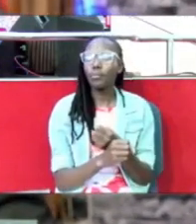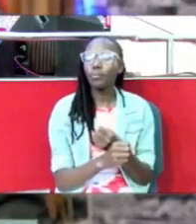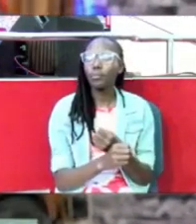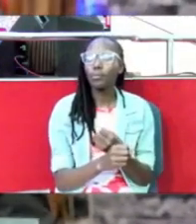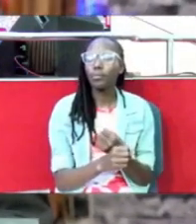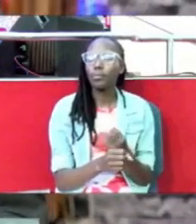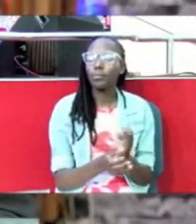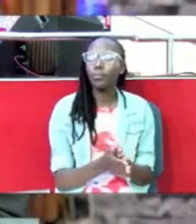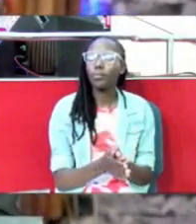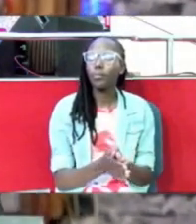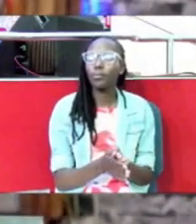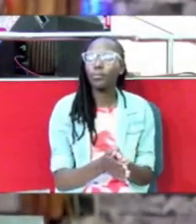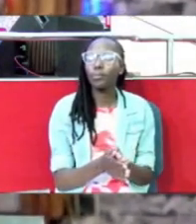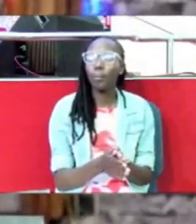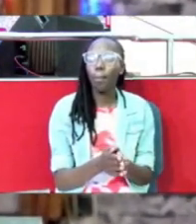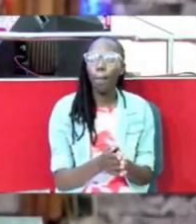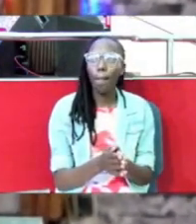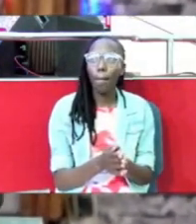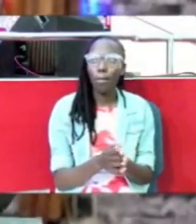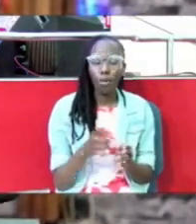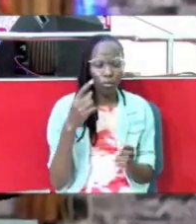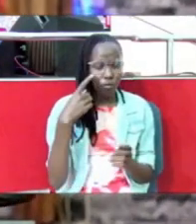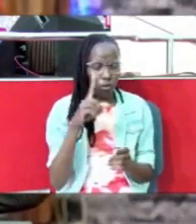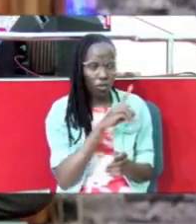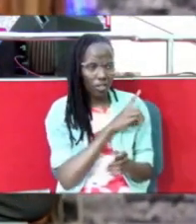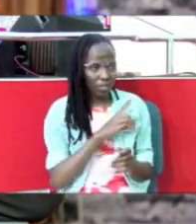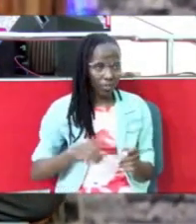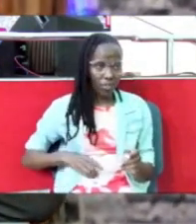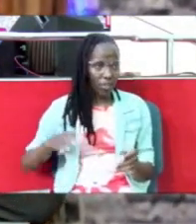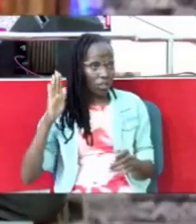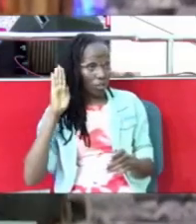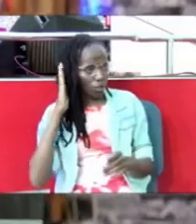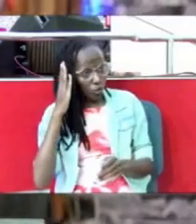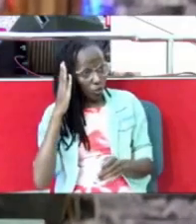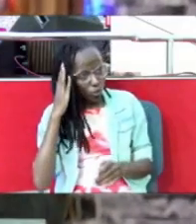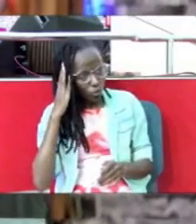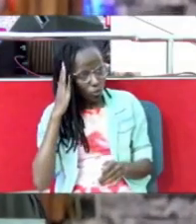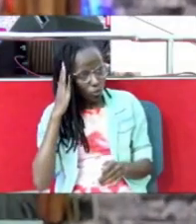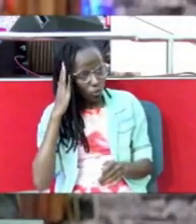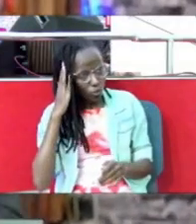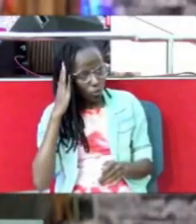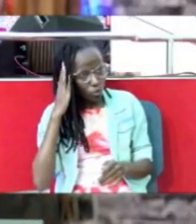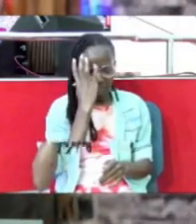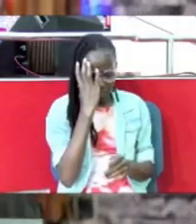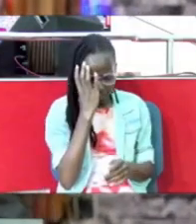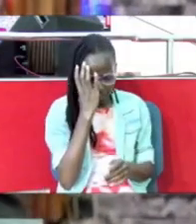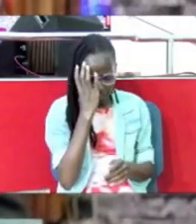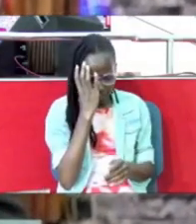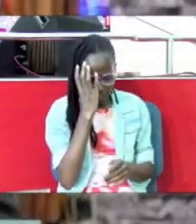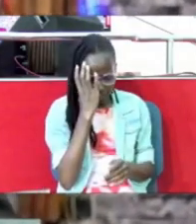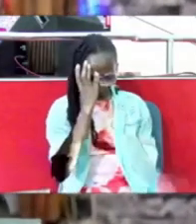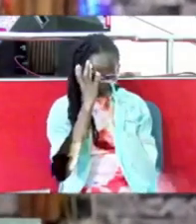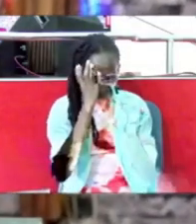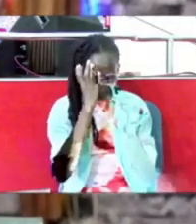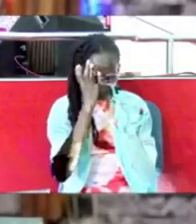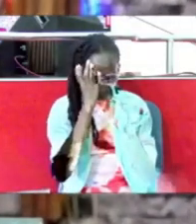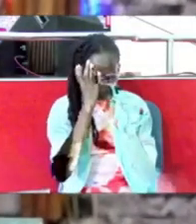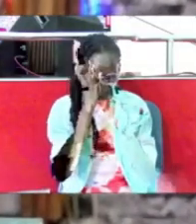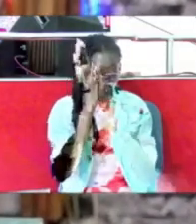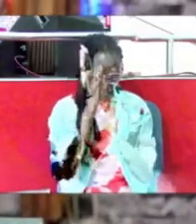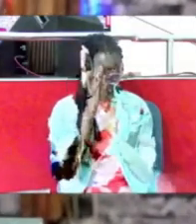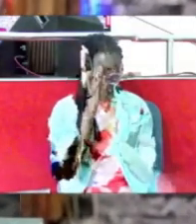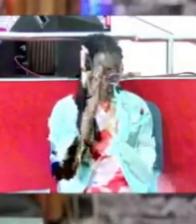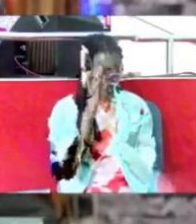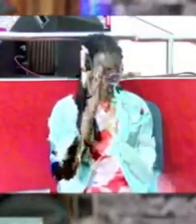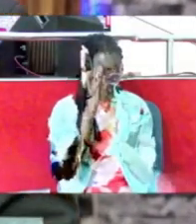wa jeshi la Mungu. For he knew that Israel remains the Lord's special treasure or treasured possession. Alikuwa anajua ya